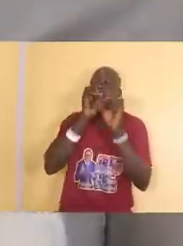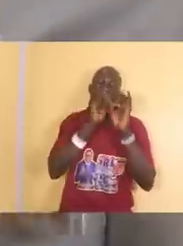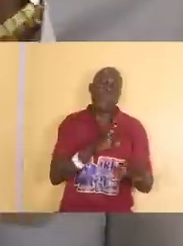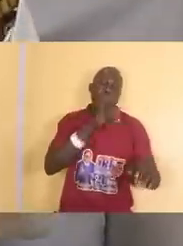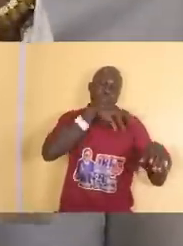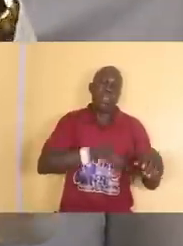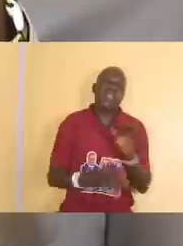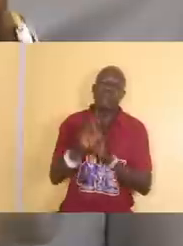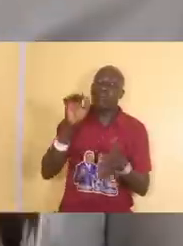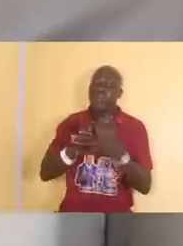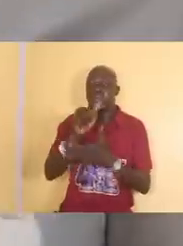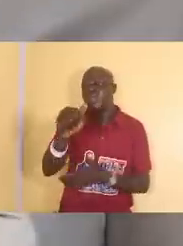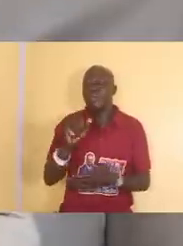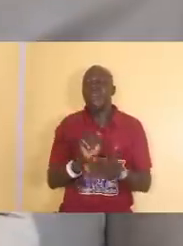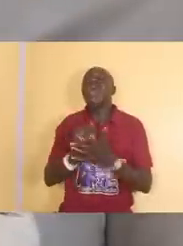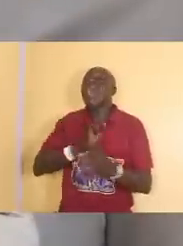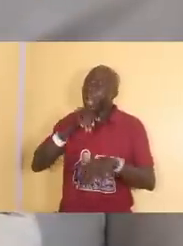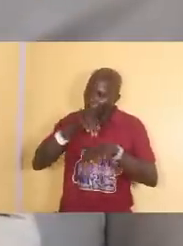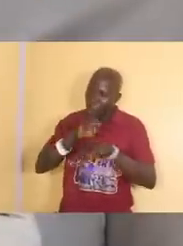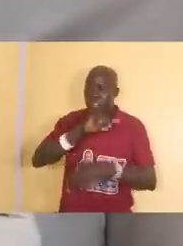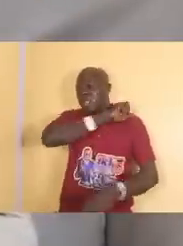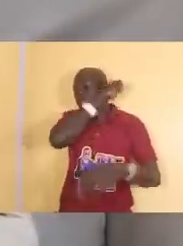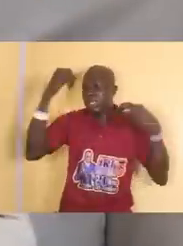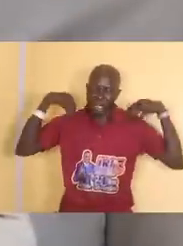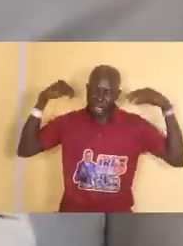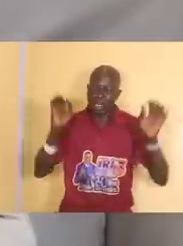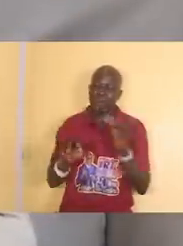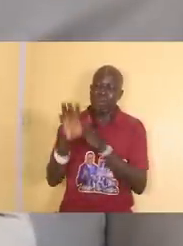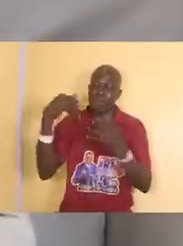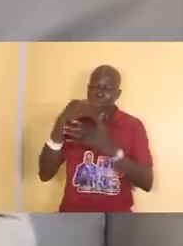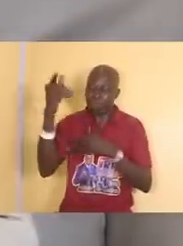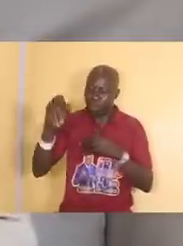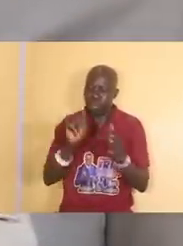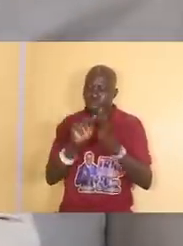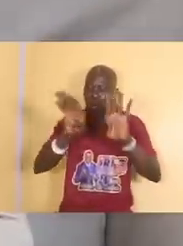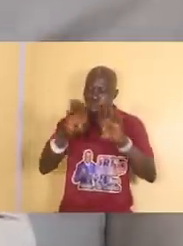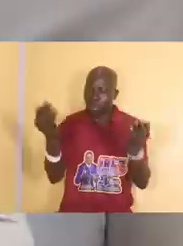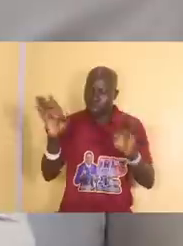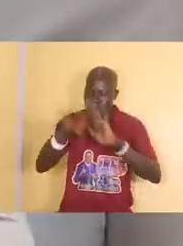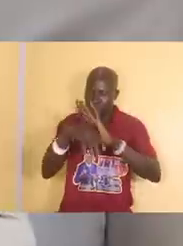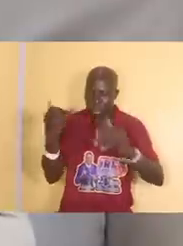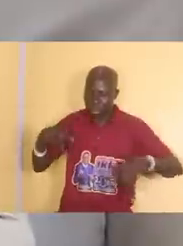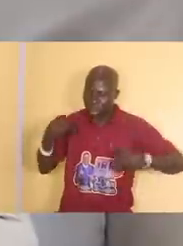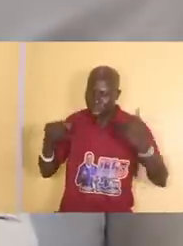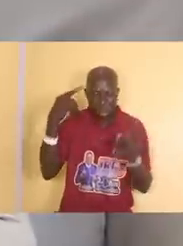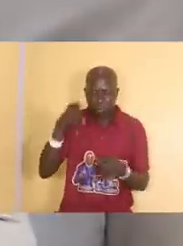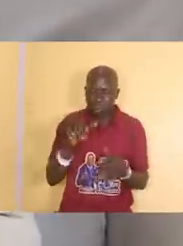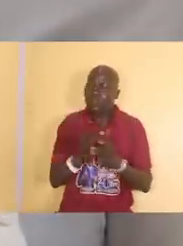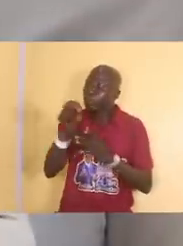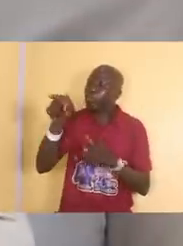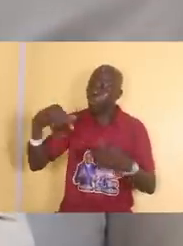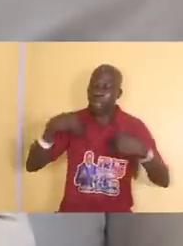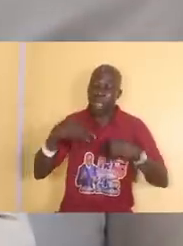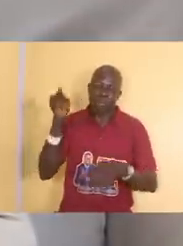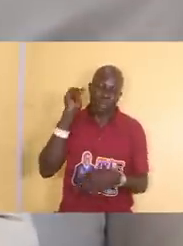new way. People are expecting you to go with them. To bless them. To